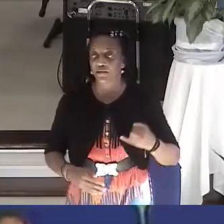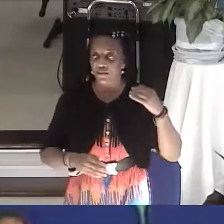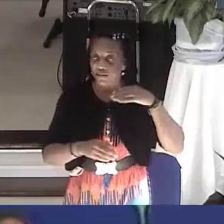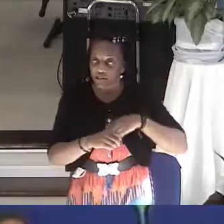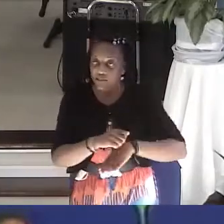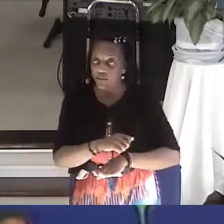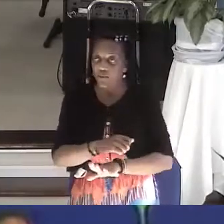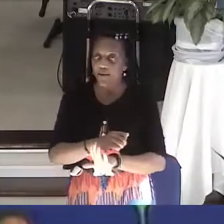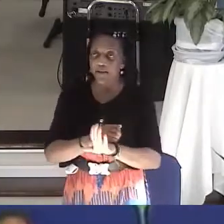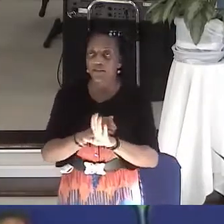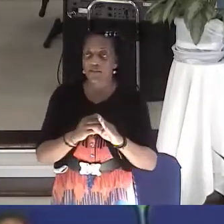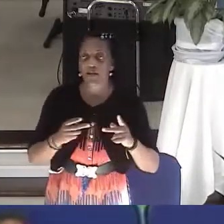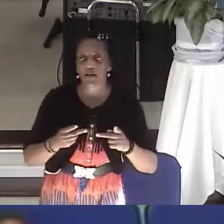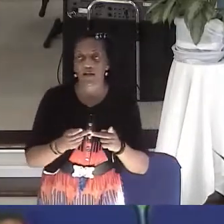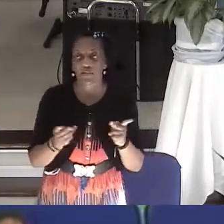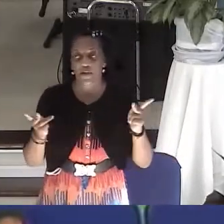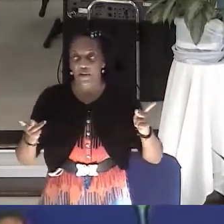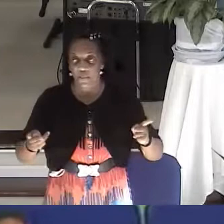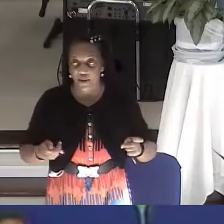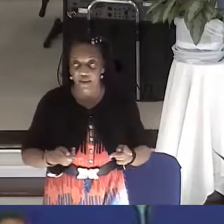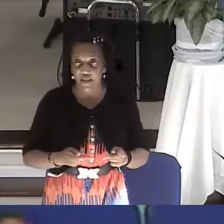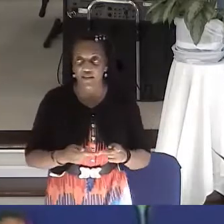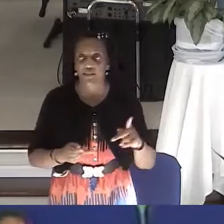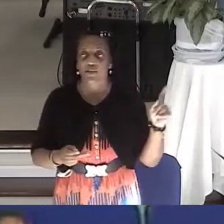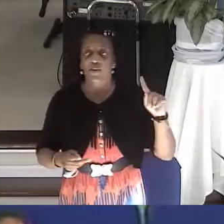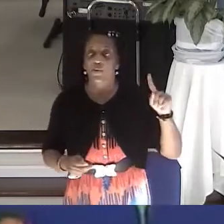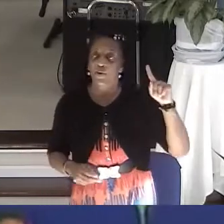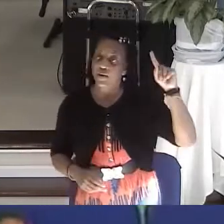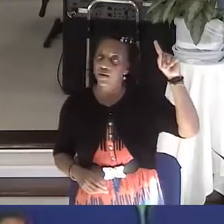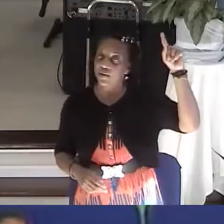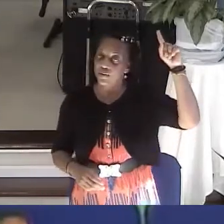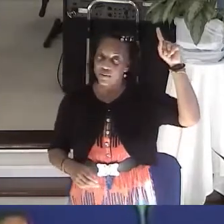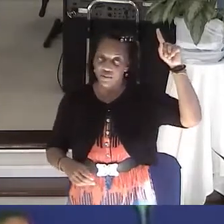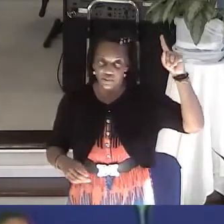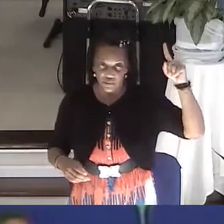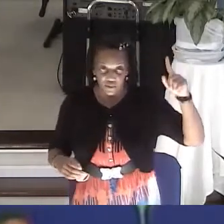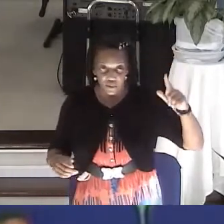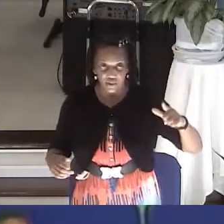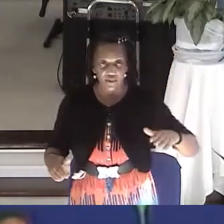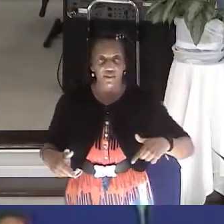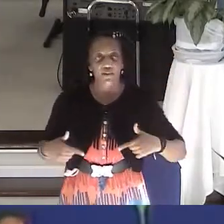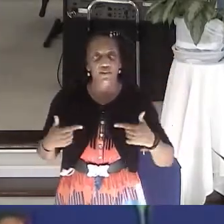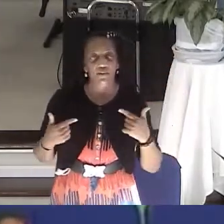invitation to enter the place where you